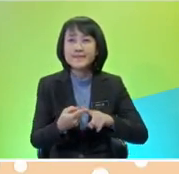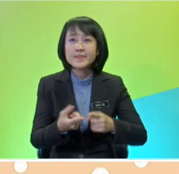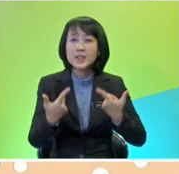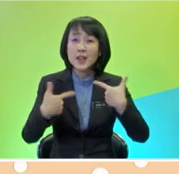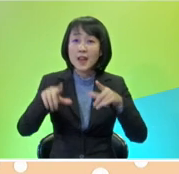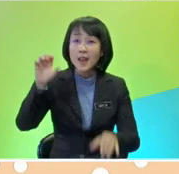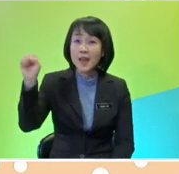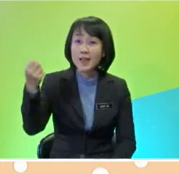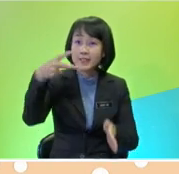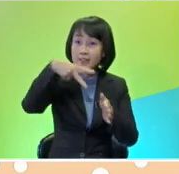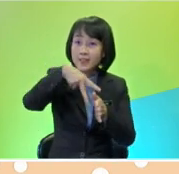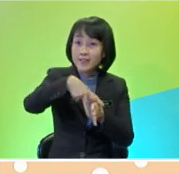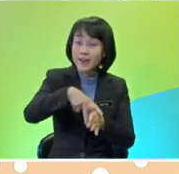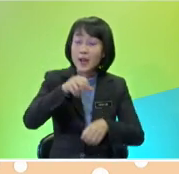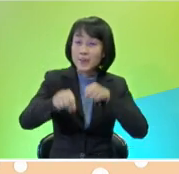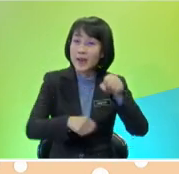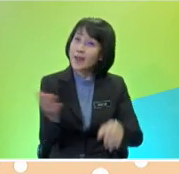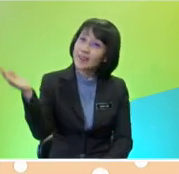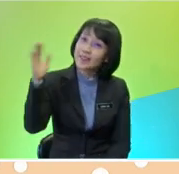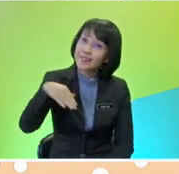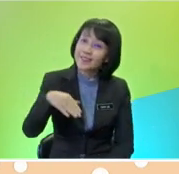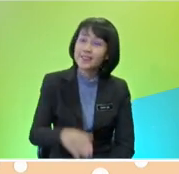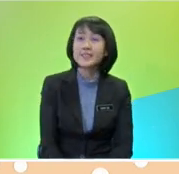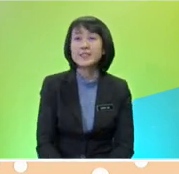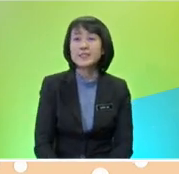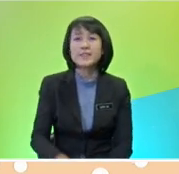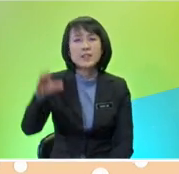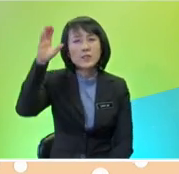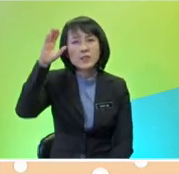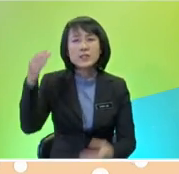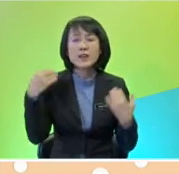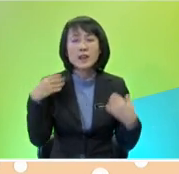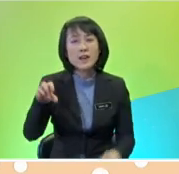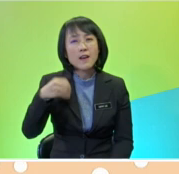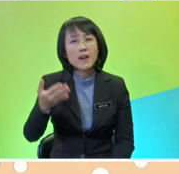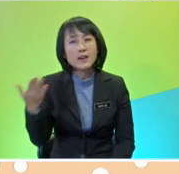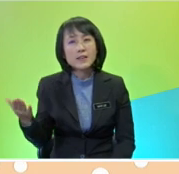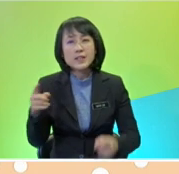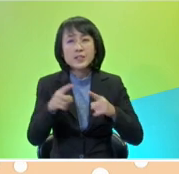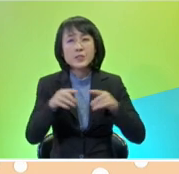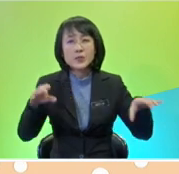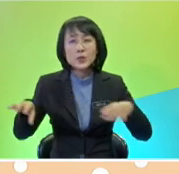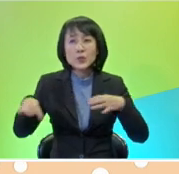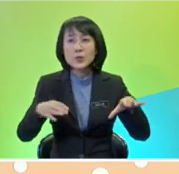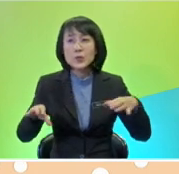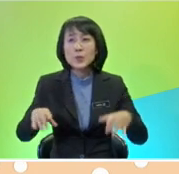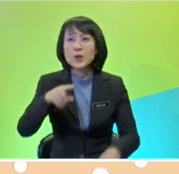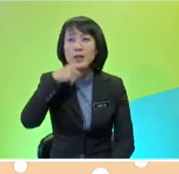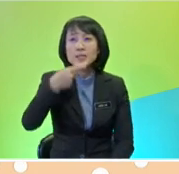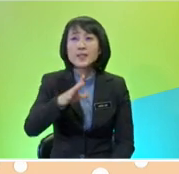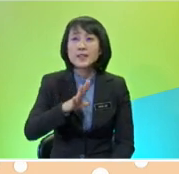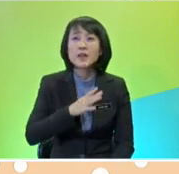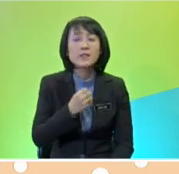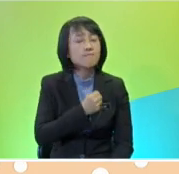Chris. And if Chris has got something else to do, okay, maybe he wants to do his homework first, he can say politely,